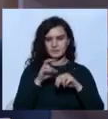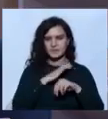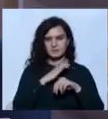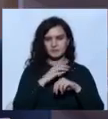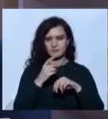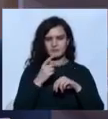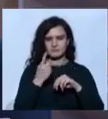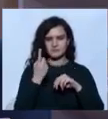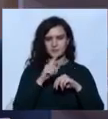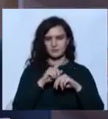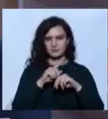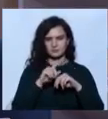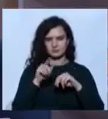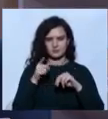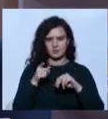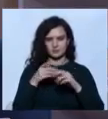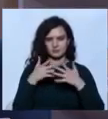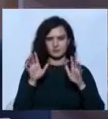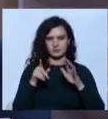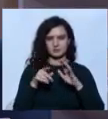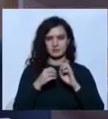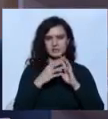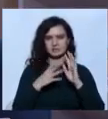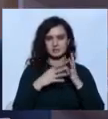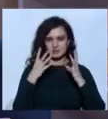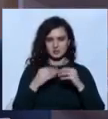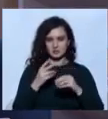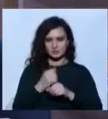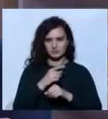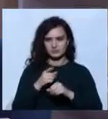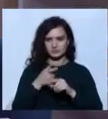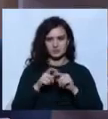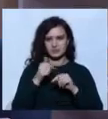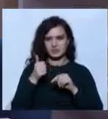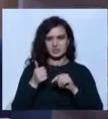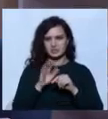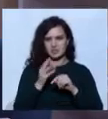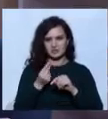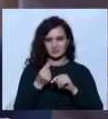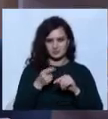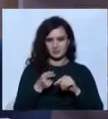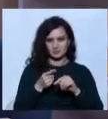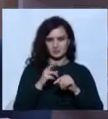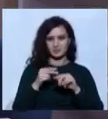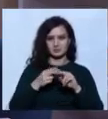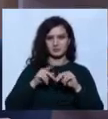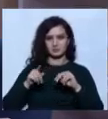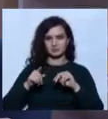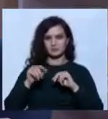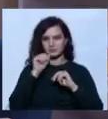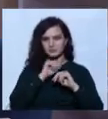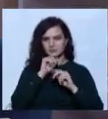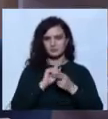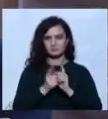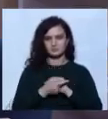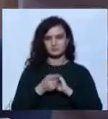about £1,000, in only 19 days. Wow. He's not very good with money. So he becomes a beggar,